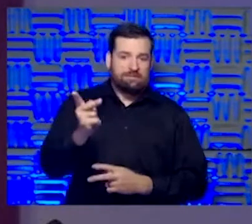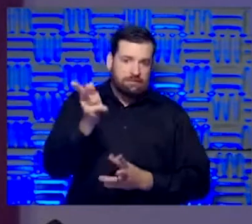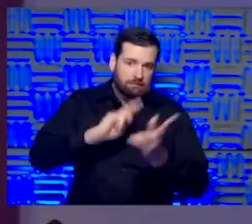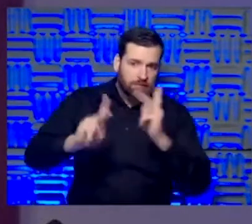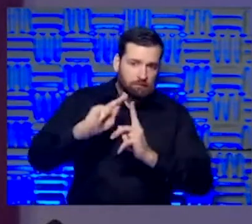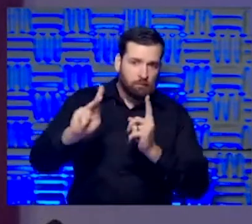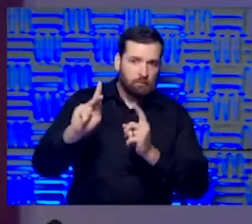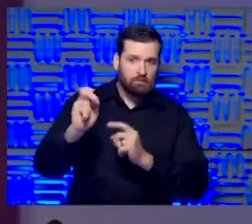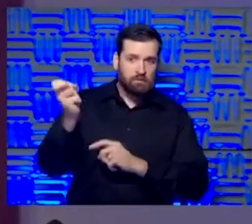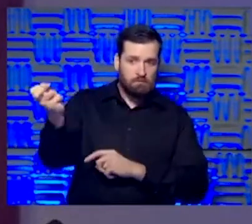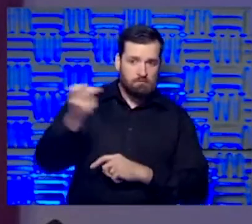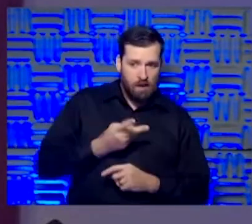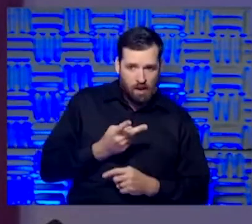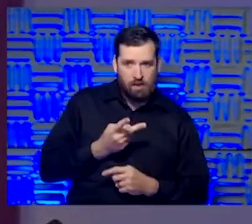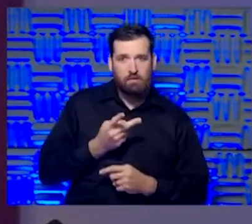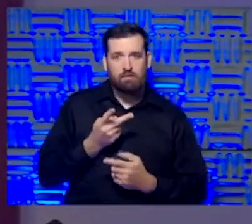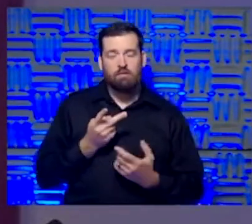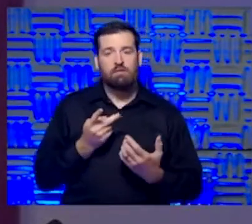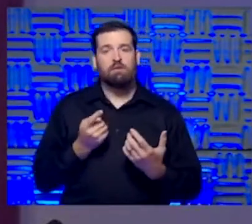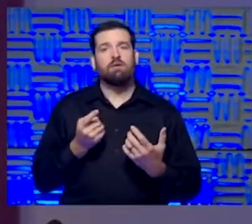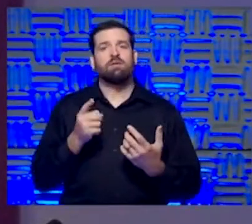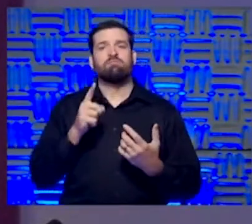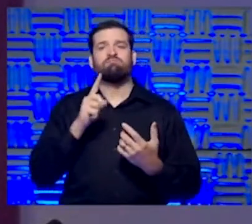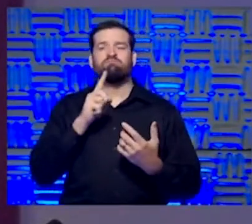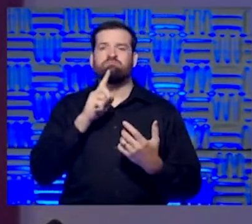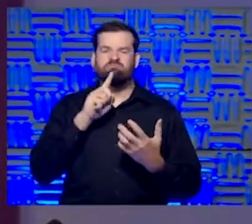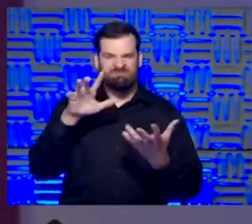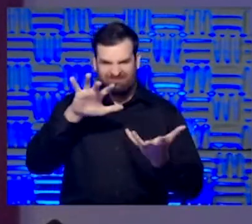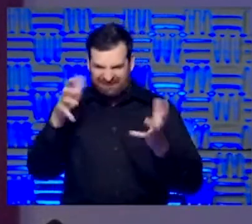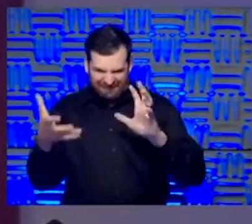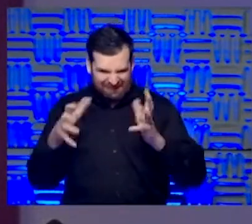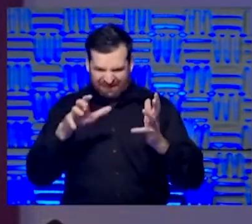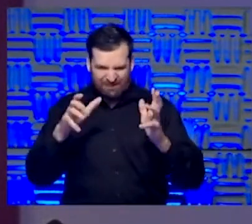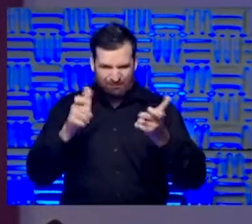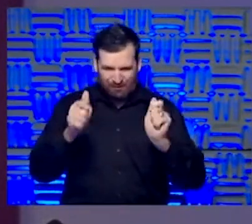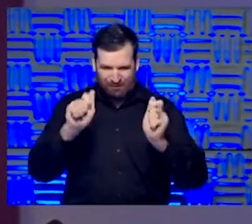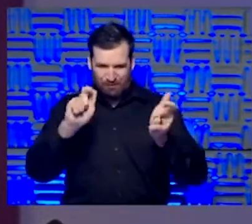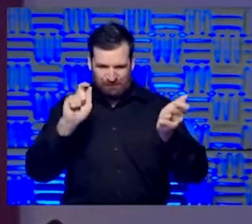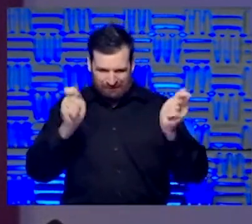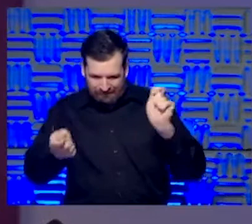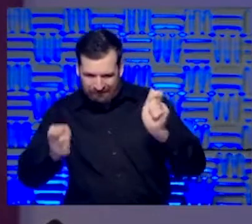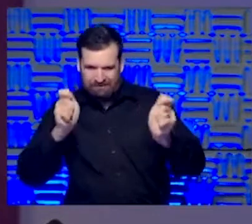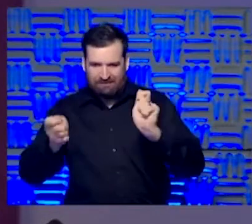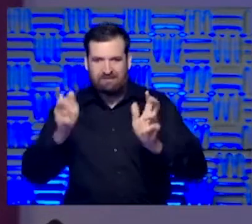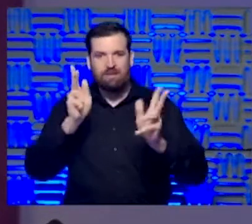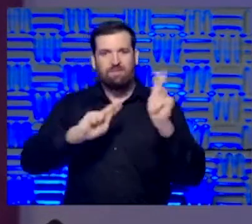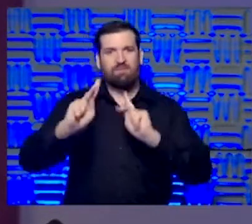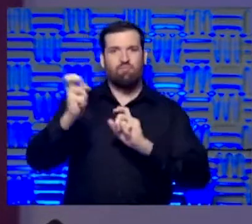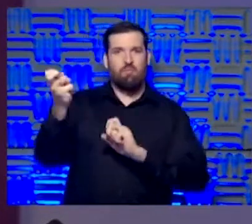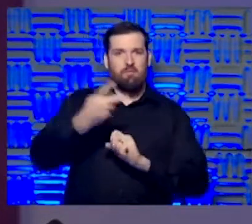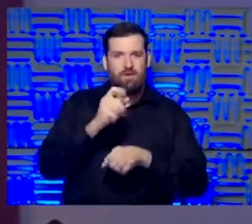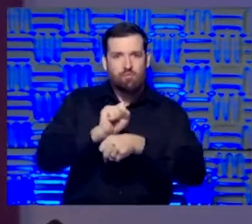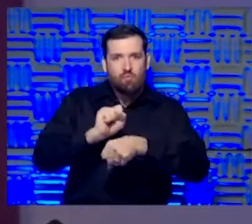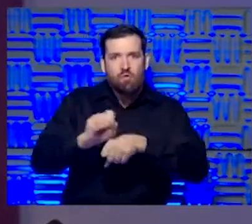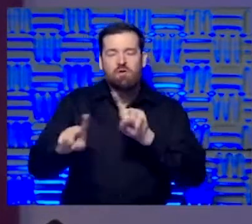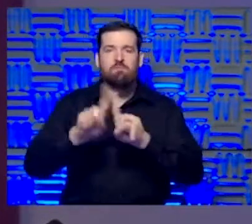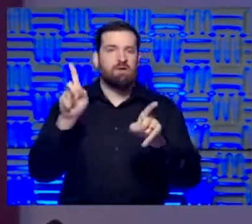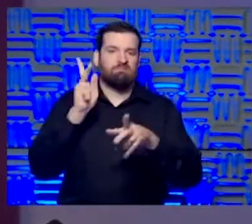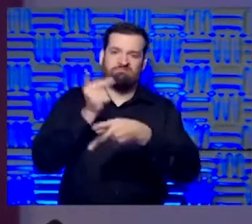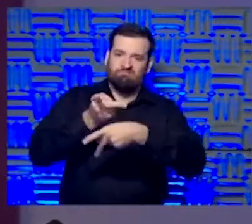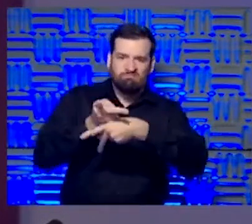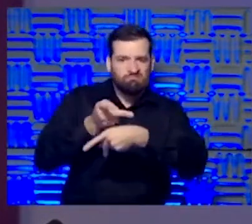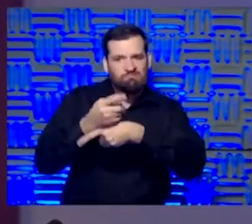back, and it's sort of been like a 3-dimensional Jenga in terms of trying to make sure we get people back to make sure kids get the care they